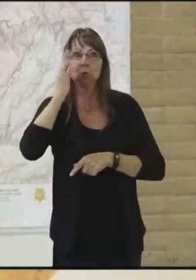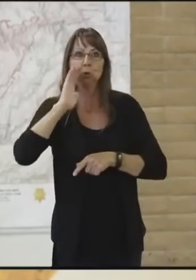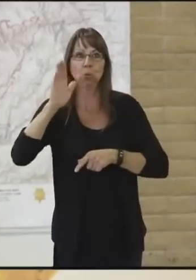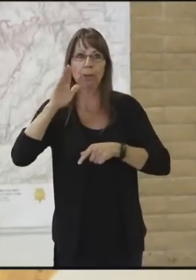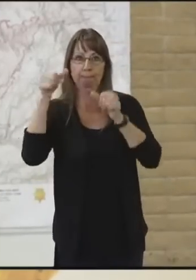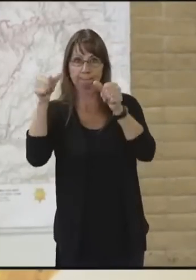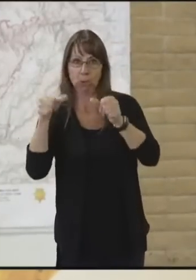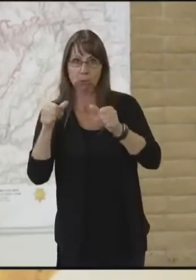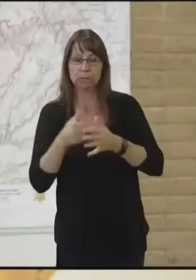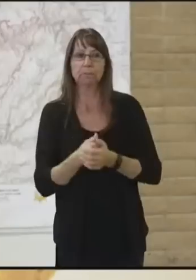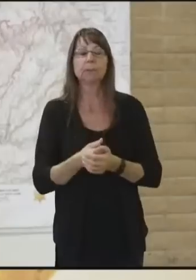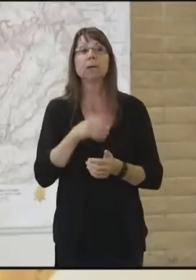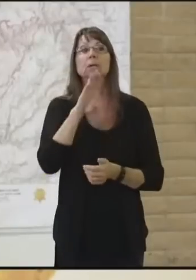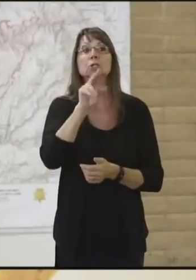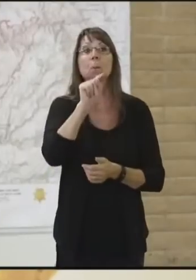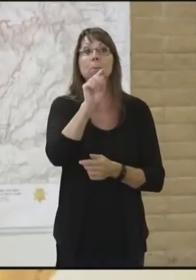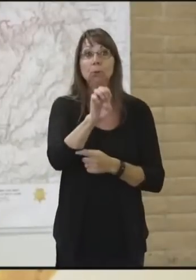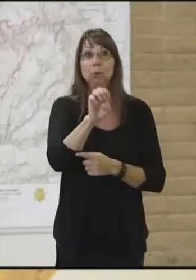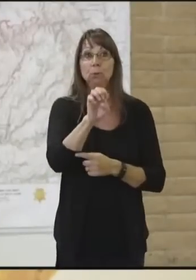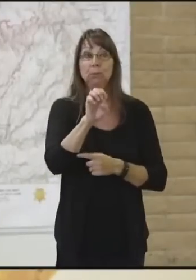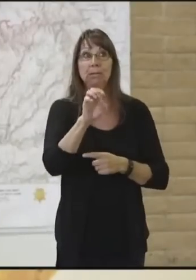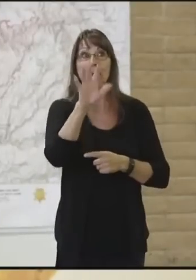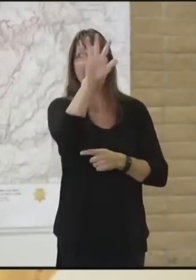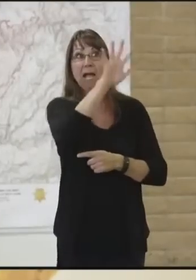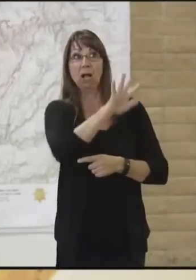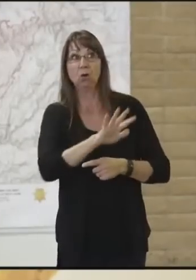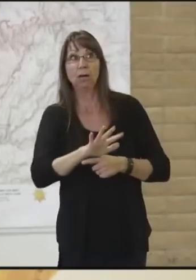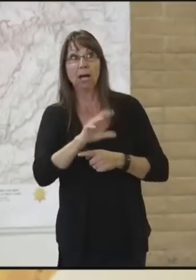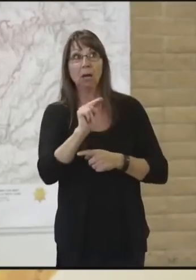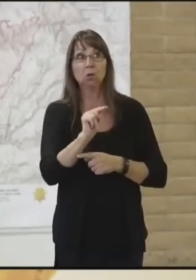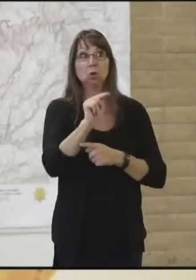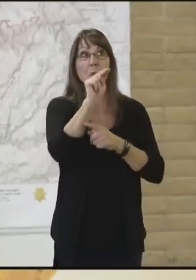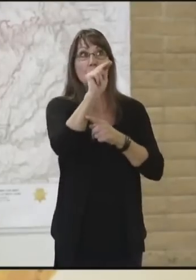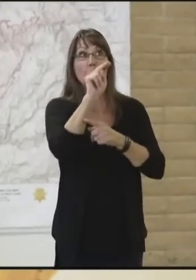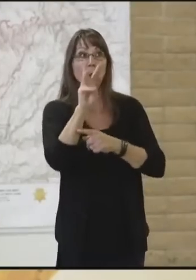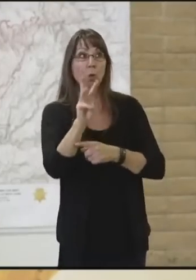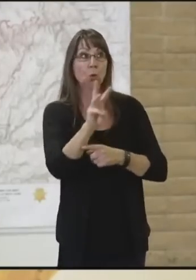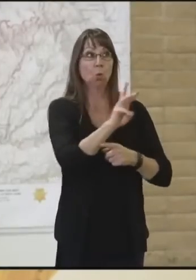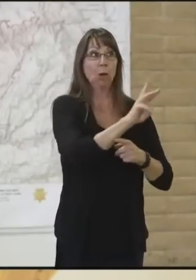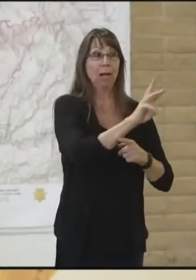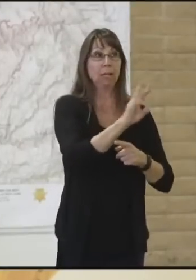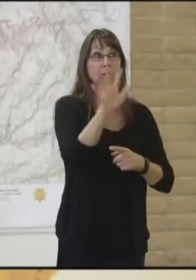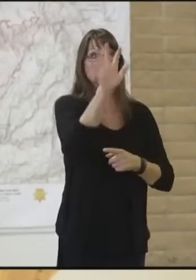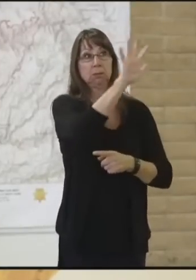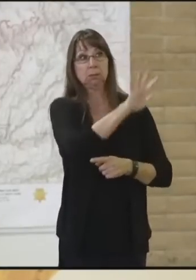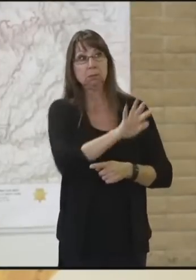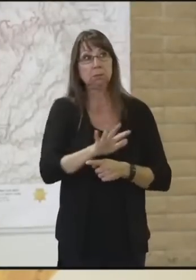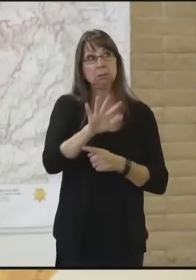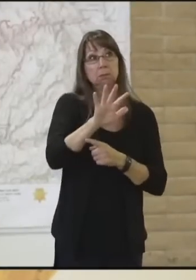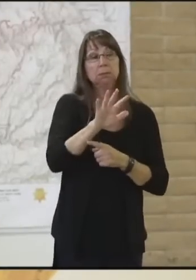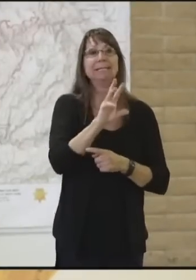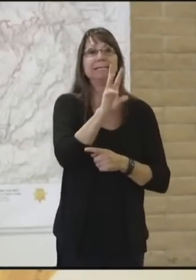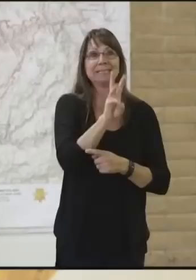So for the Butte area, which is the North Complex West Zone,